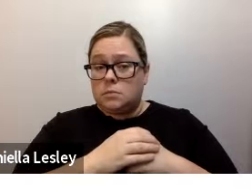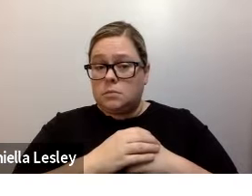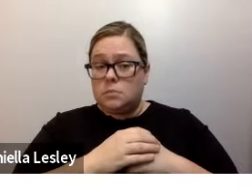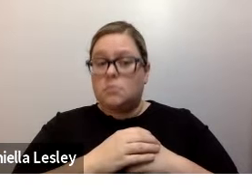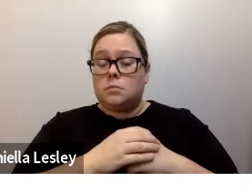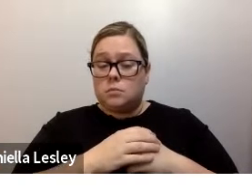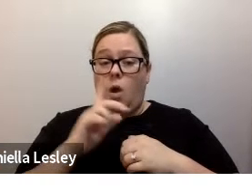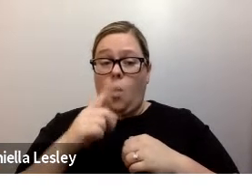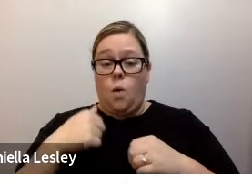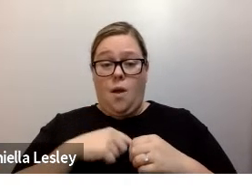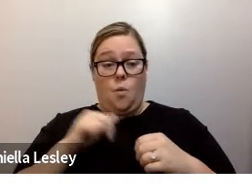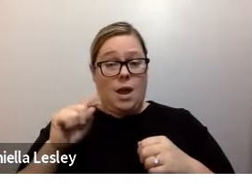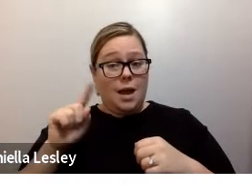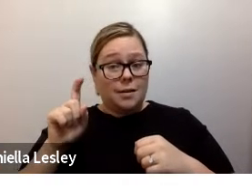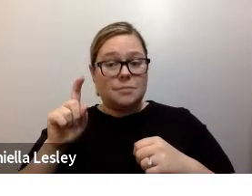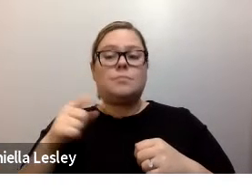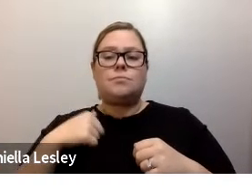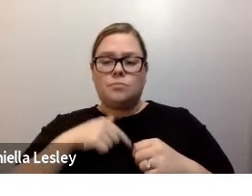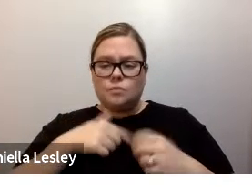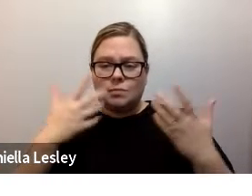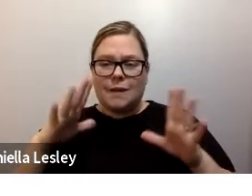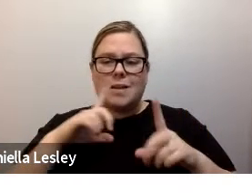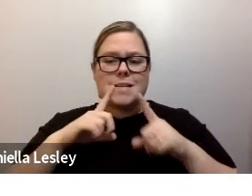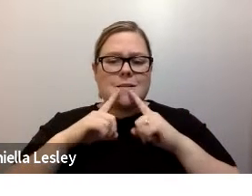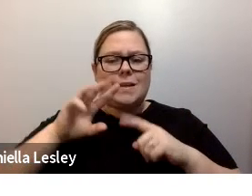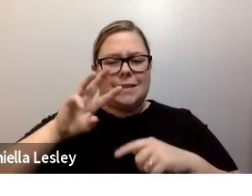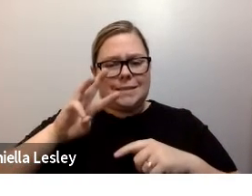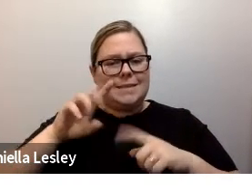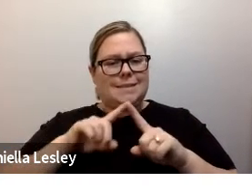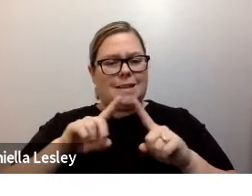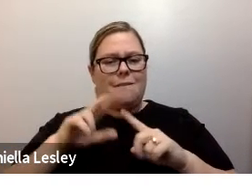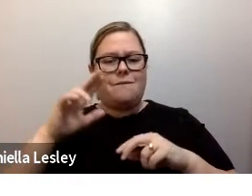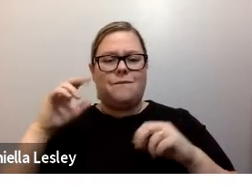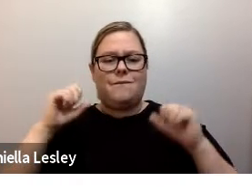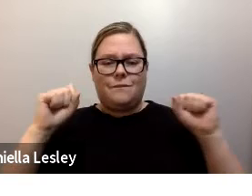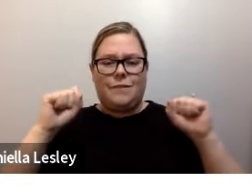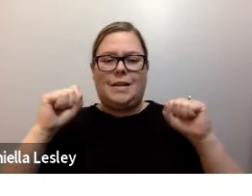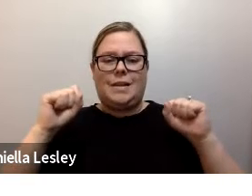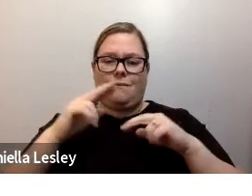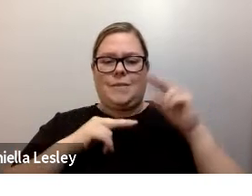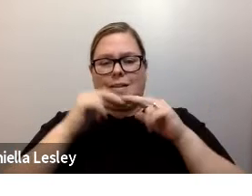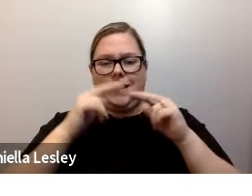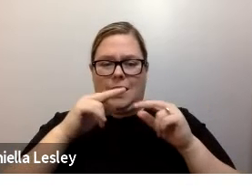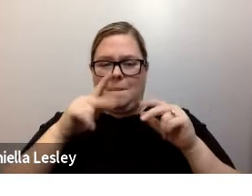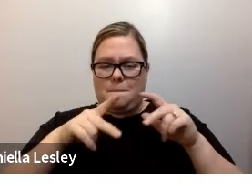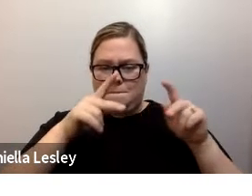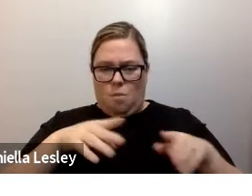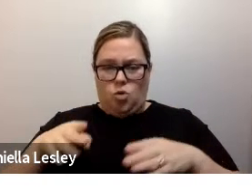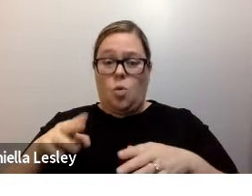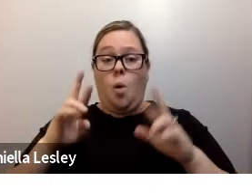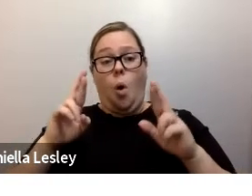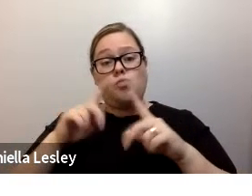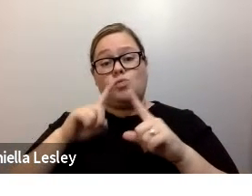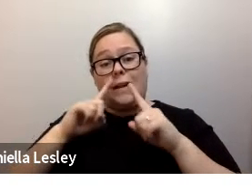And so where are we at? We have interviewed so far 6 fitness facility personnel. We're hoping to interview at least 20.